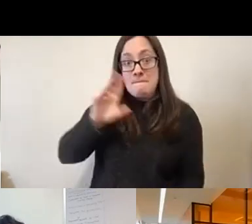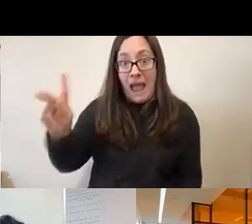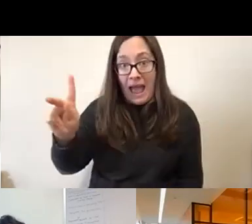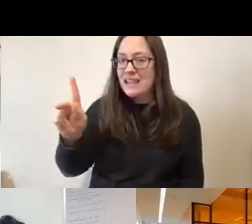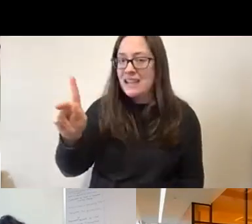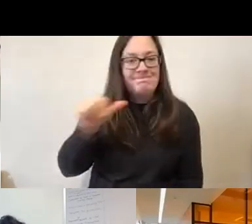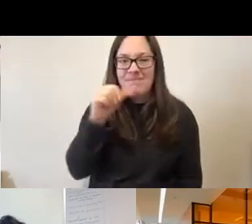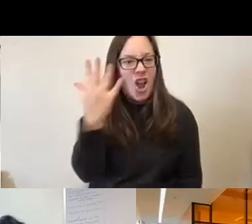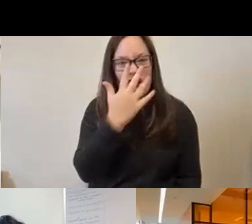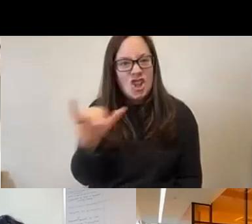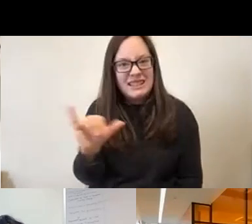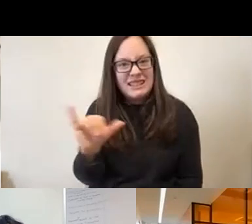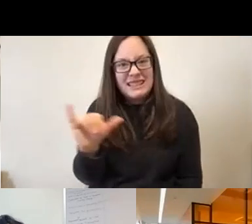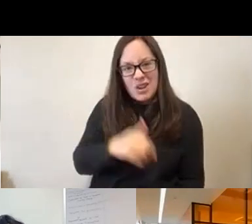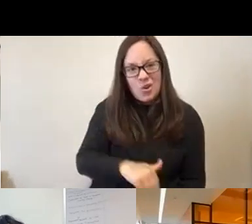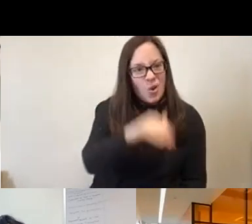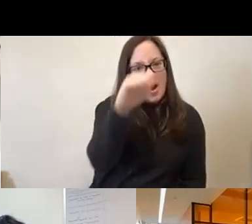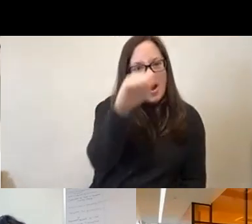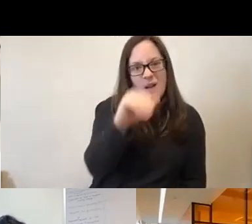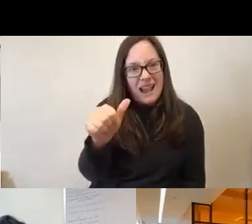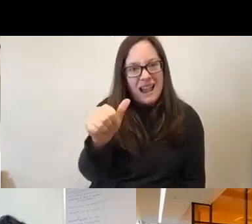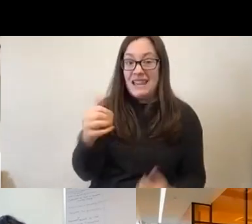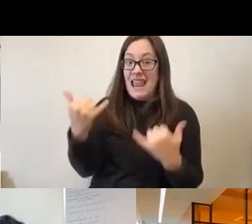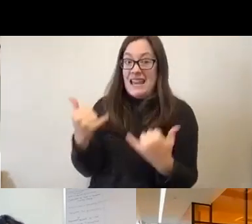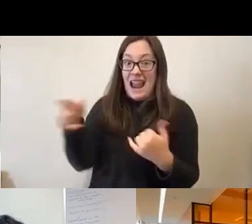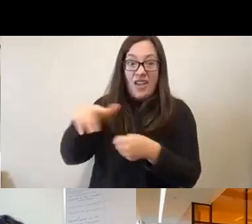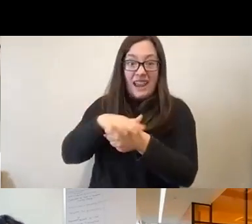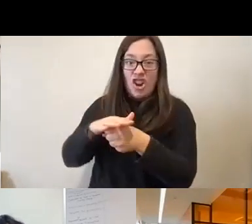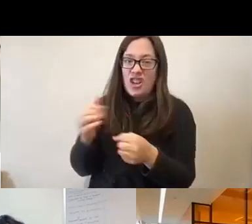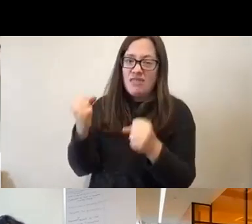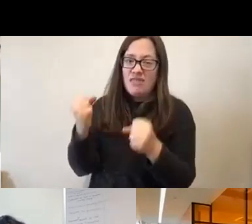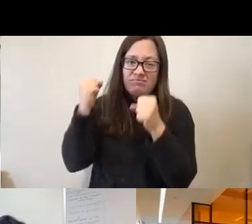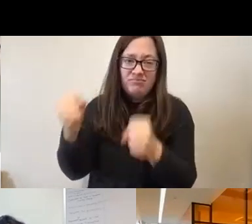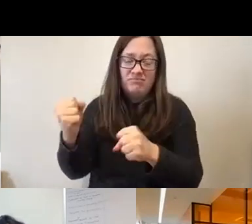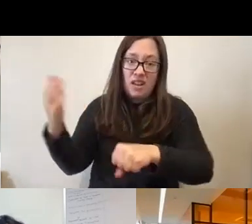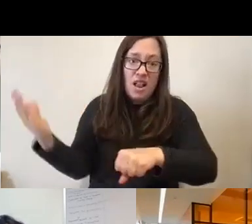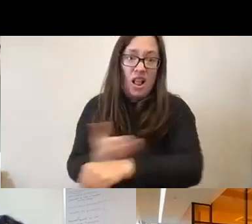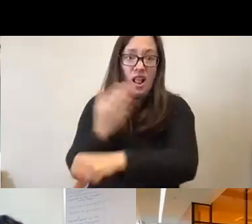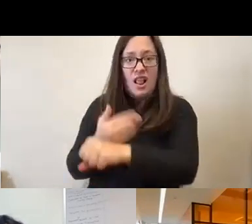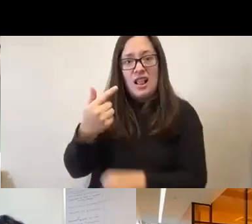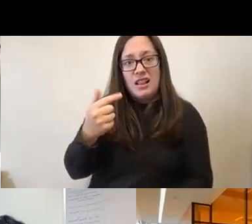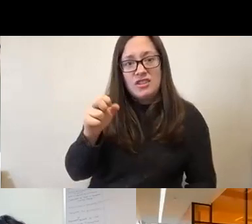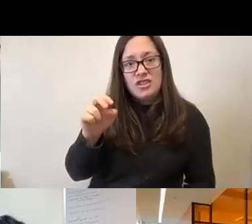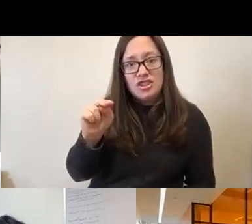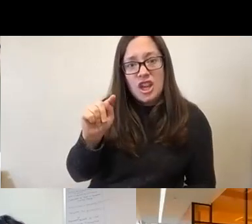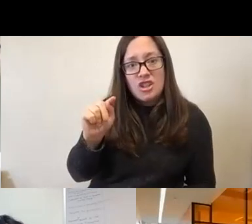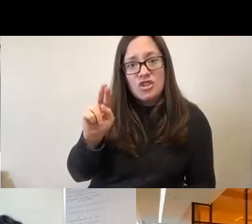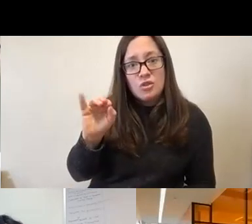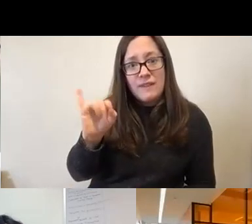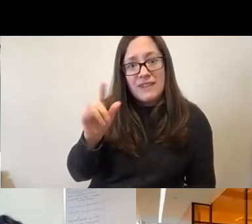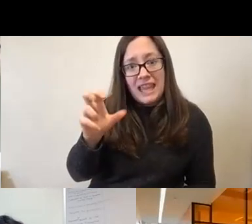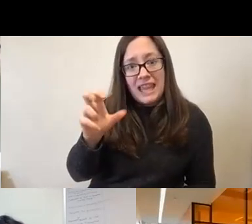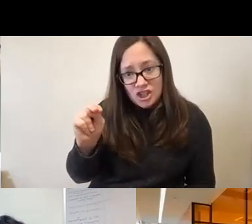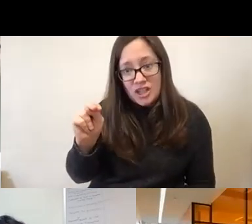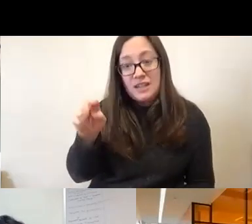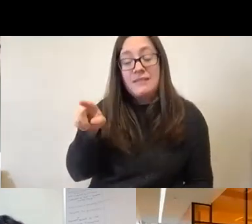Gentrification has really changed the area. And Sammy from the corner store who would hand me my bacon, egg, and cheese